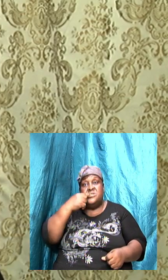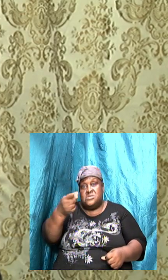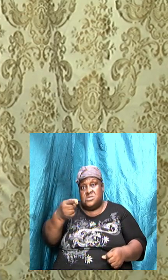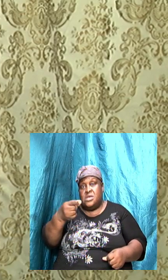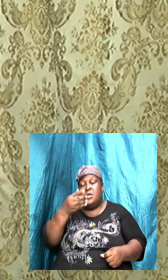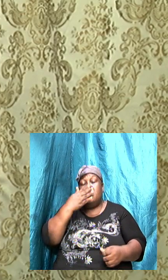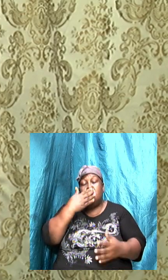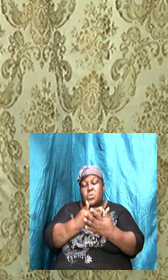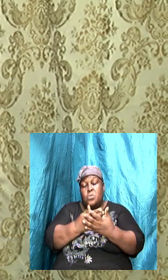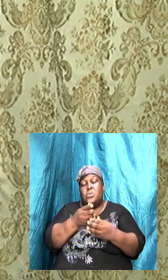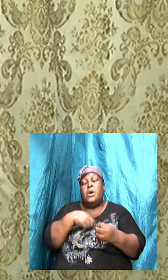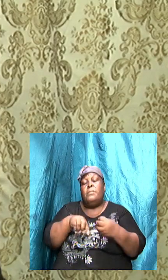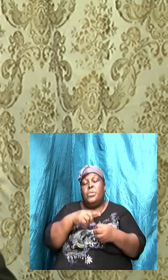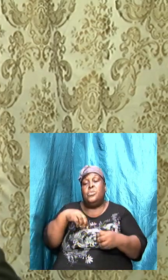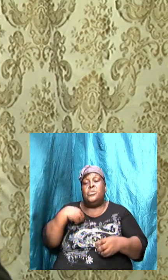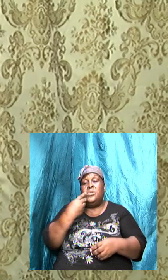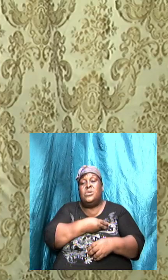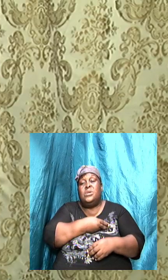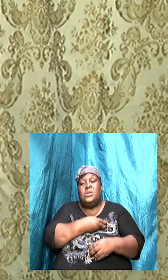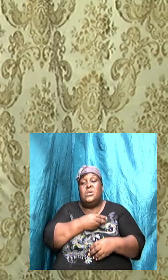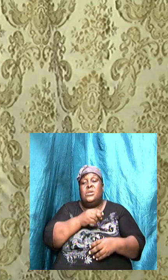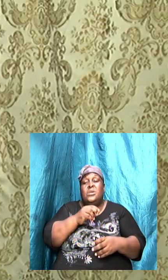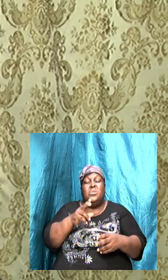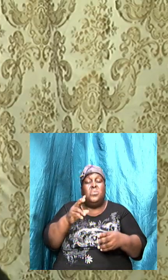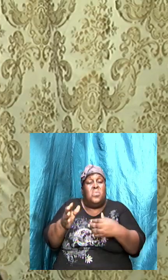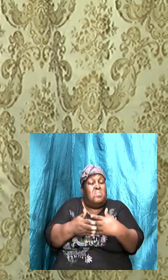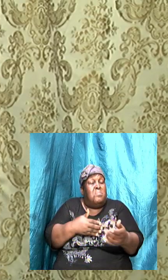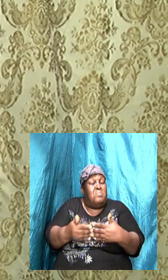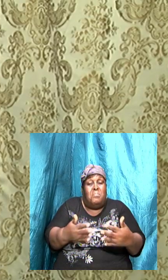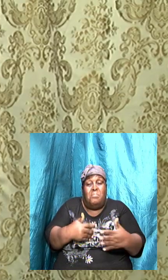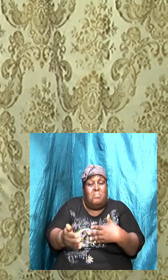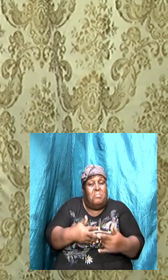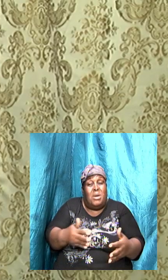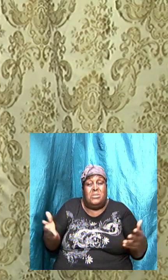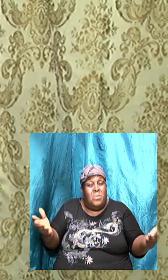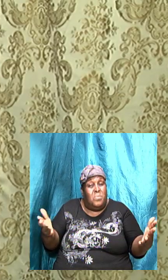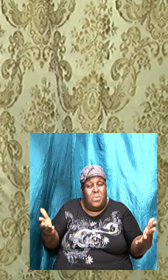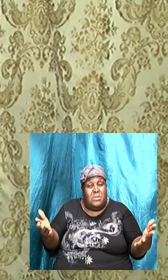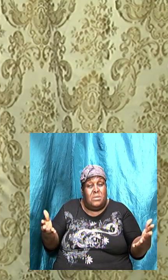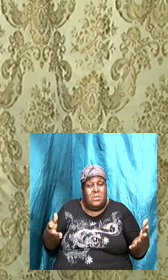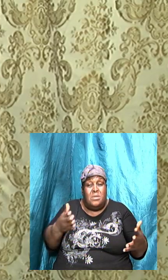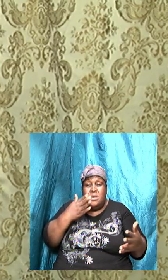done. But notice that in spite of the commendations,